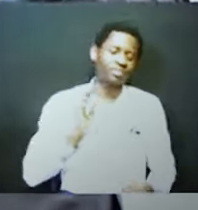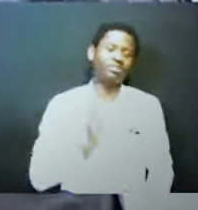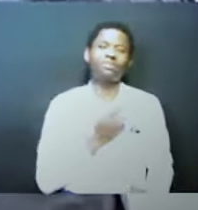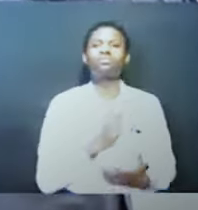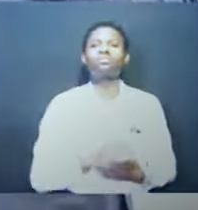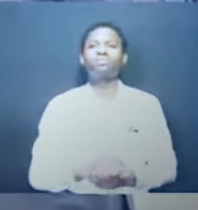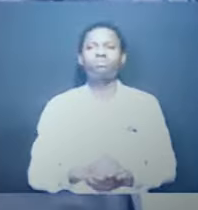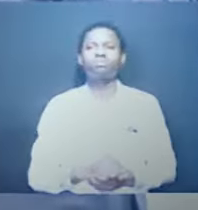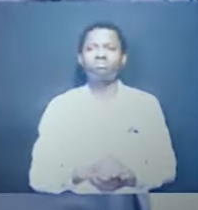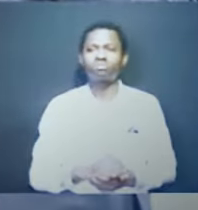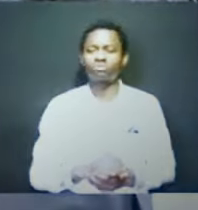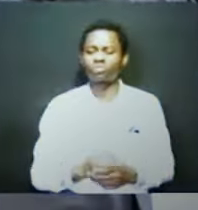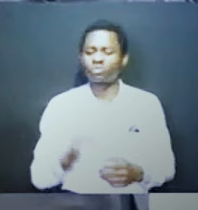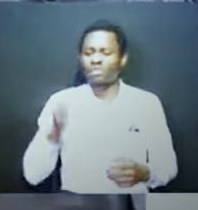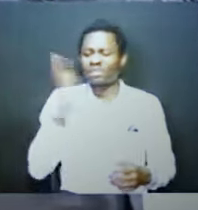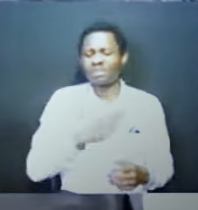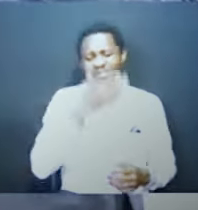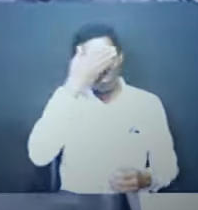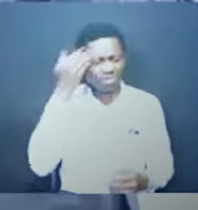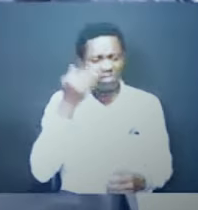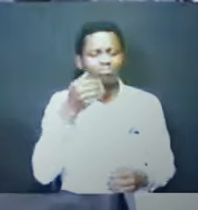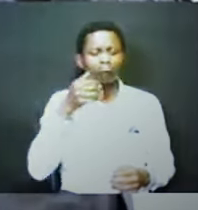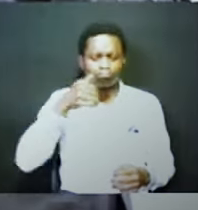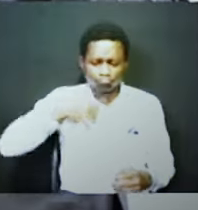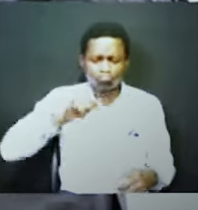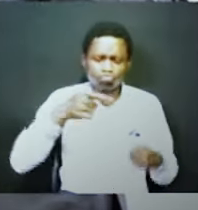yetite ntumademu, na yetie, na